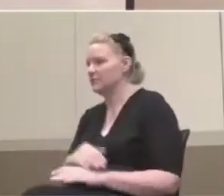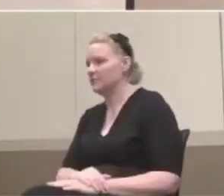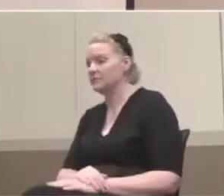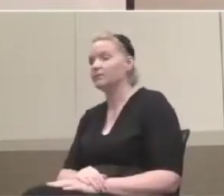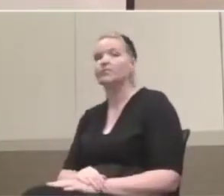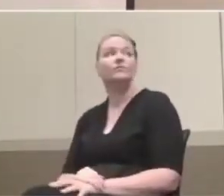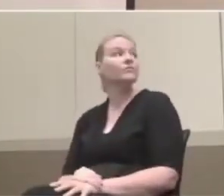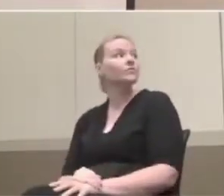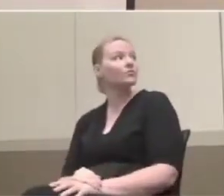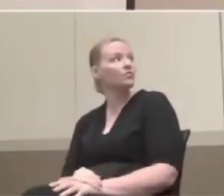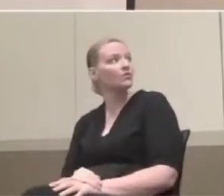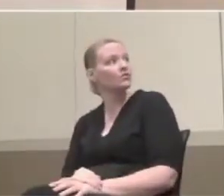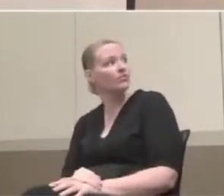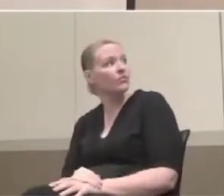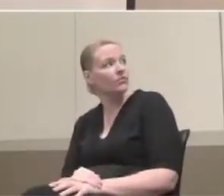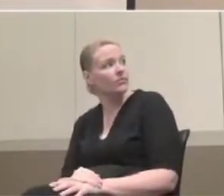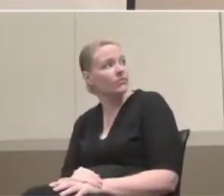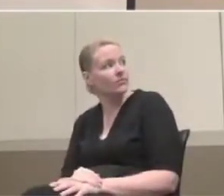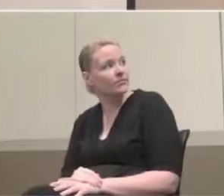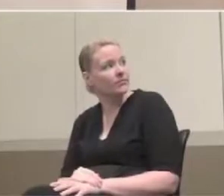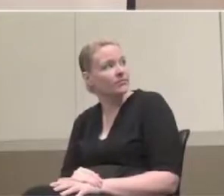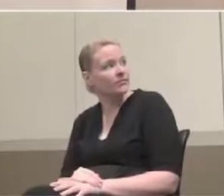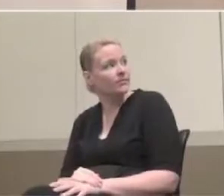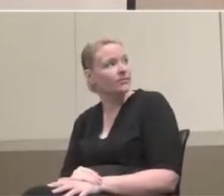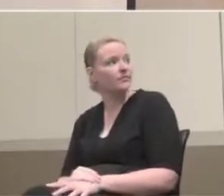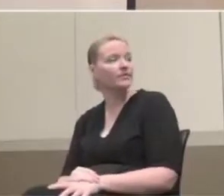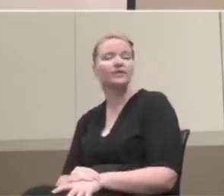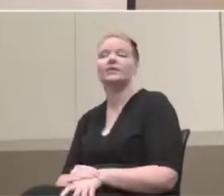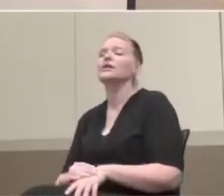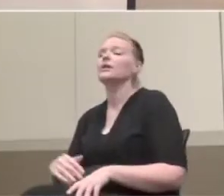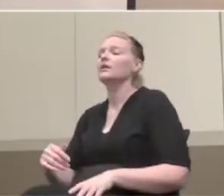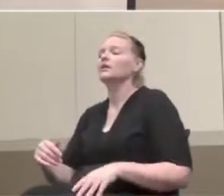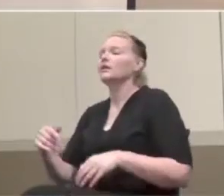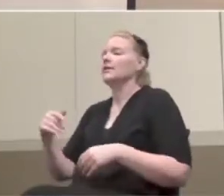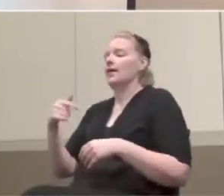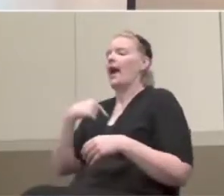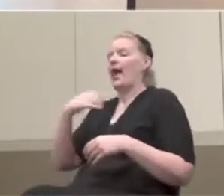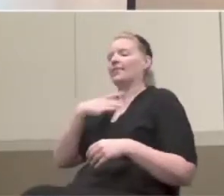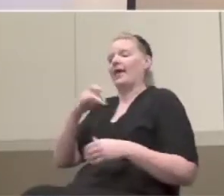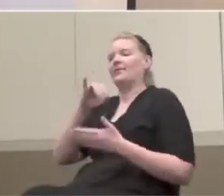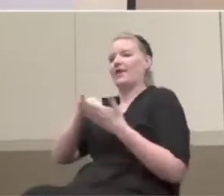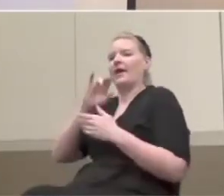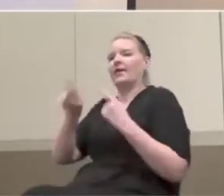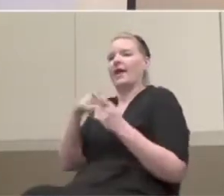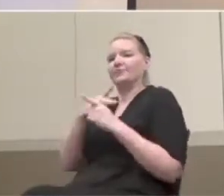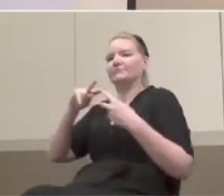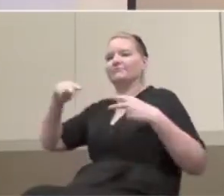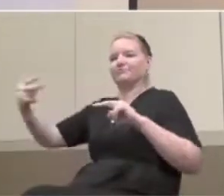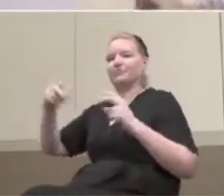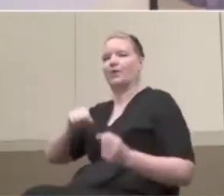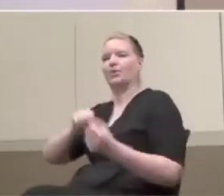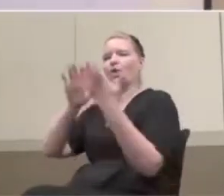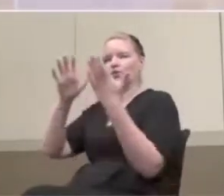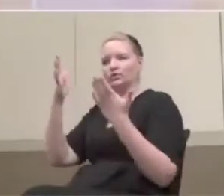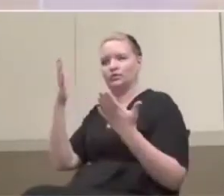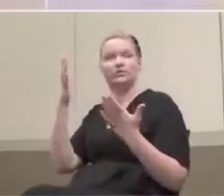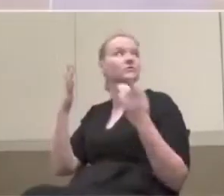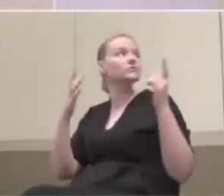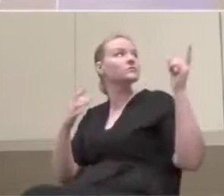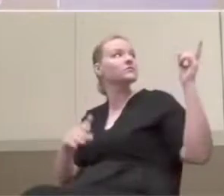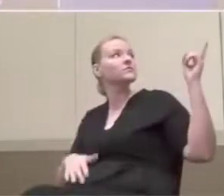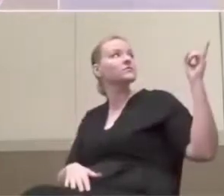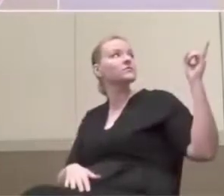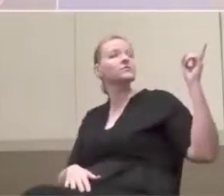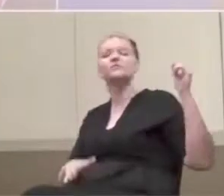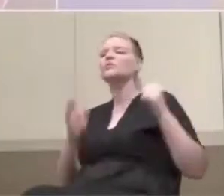So the thing that I like about paradoxical approaches, and I'm going to go back 2 slides, is that it